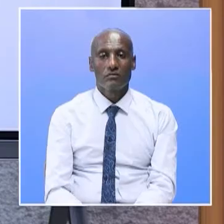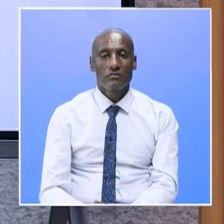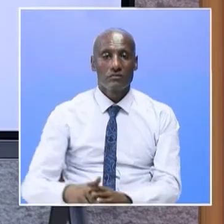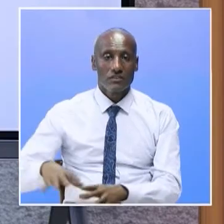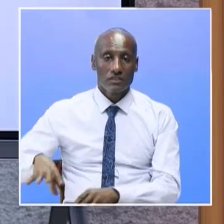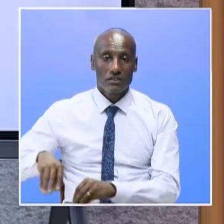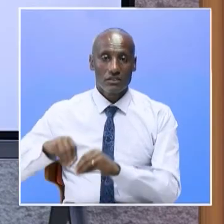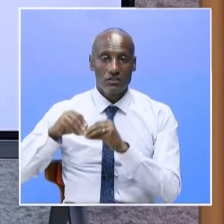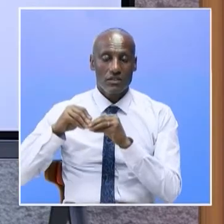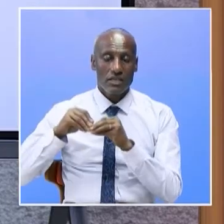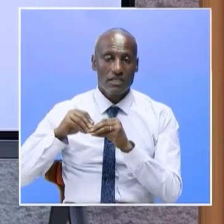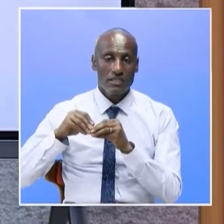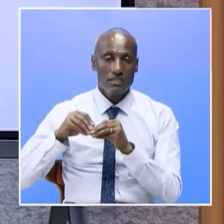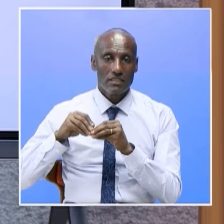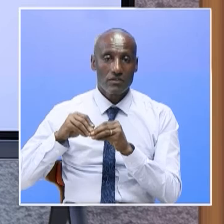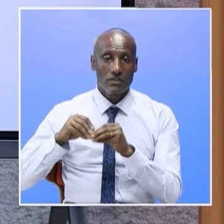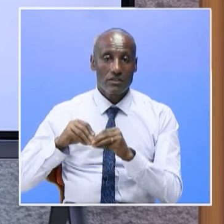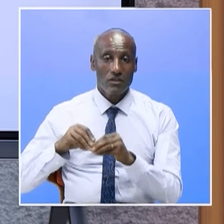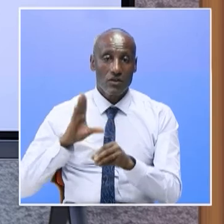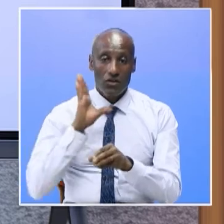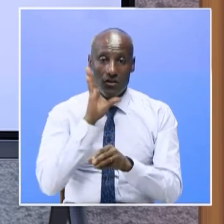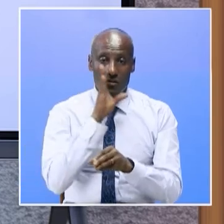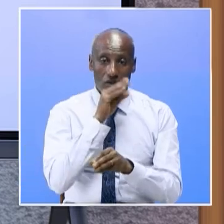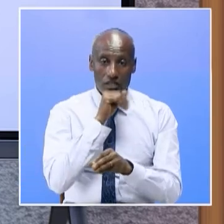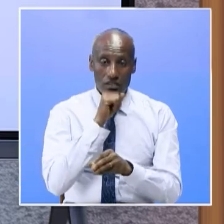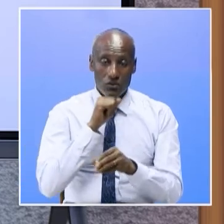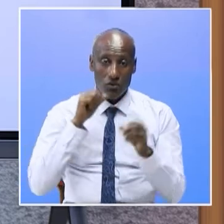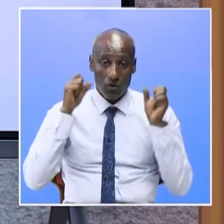Students, today's lesson is over. I hope you all are